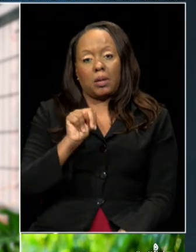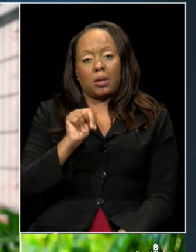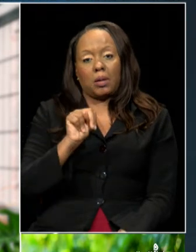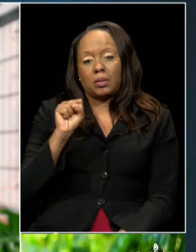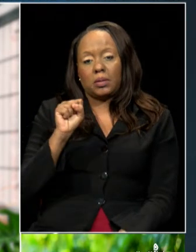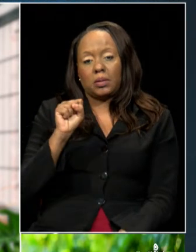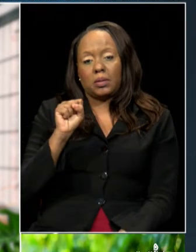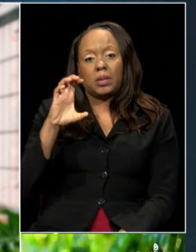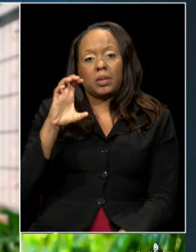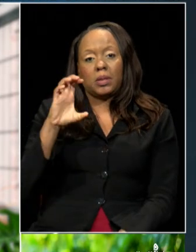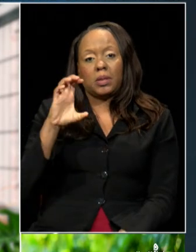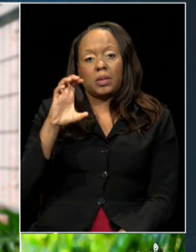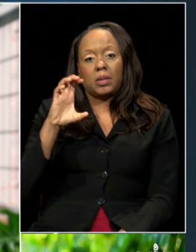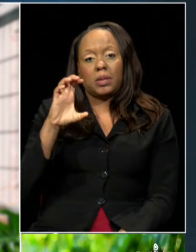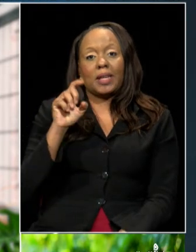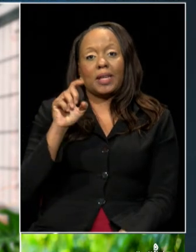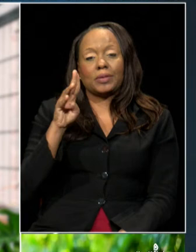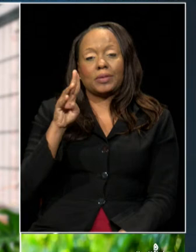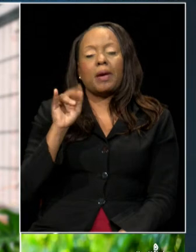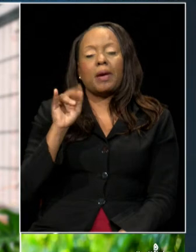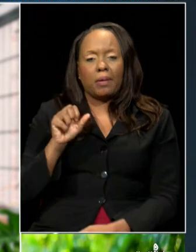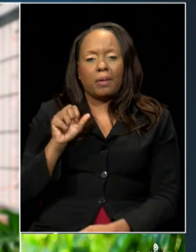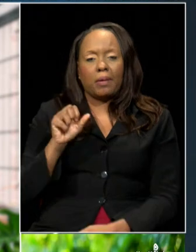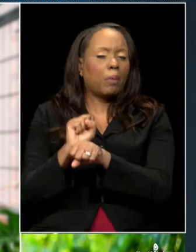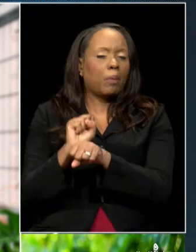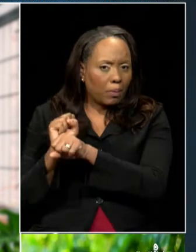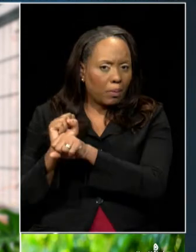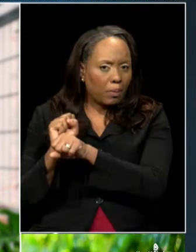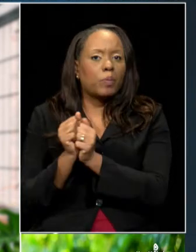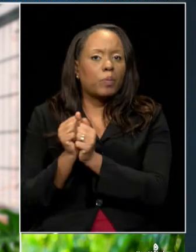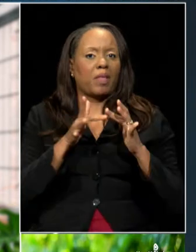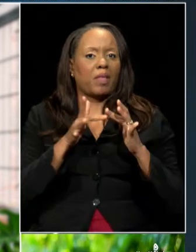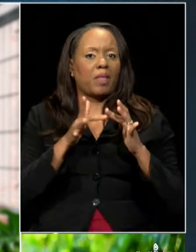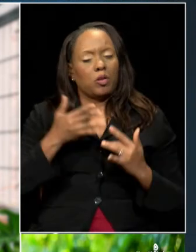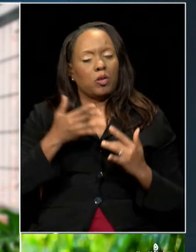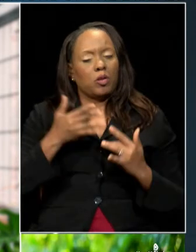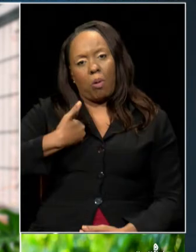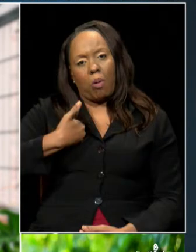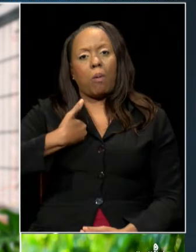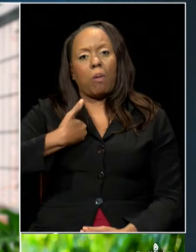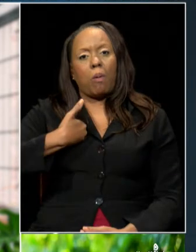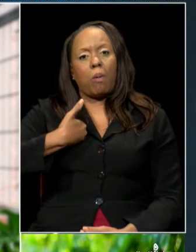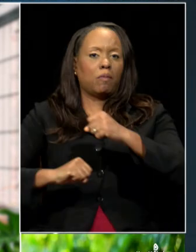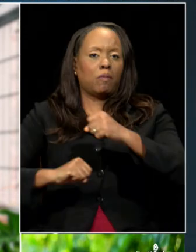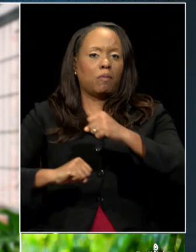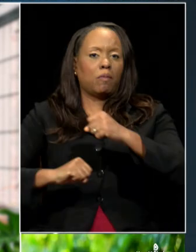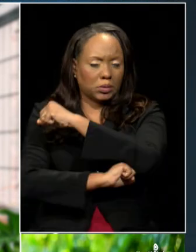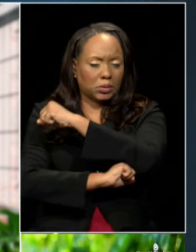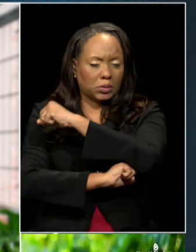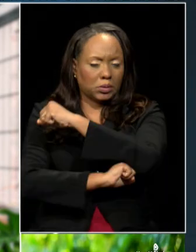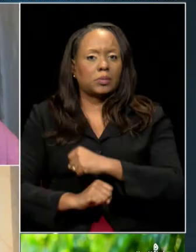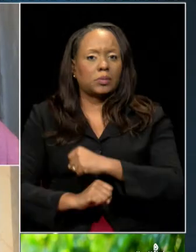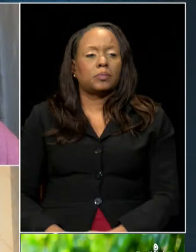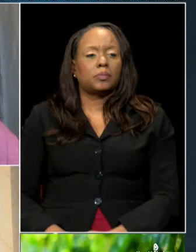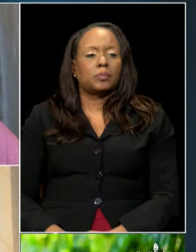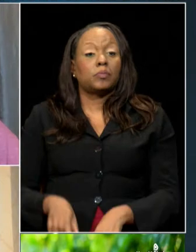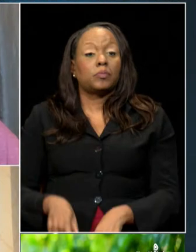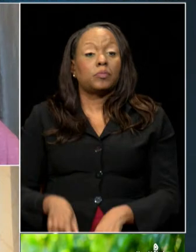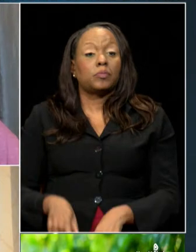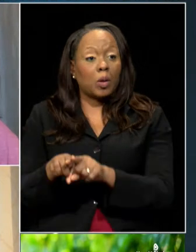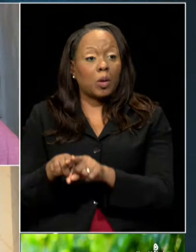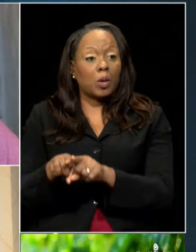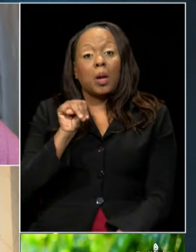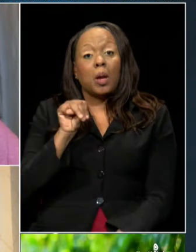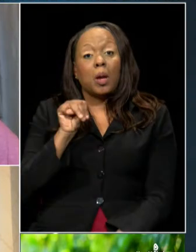her contribution this evening. She works quite closely with the Heart and Stroke Foundation of Barbados. We will also hear from